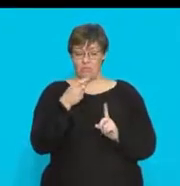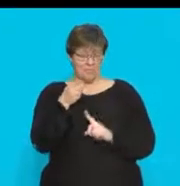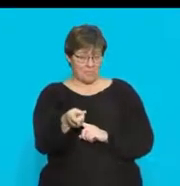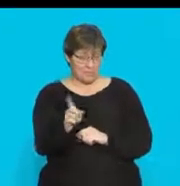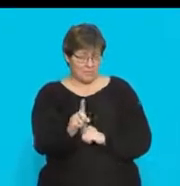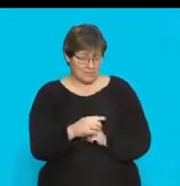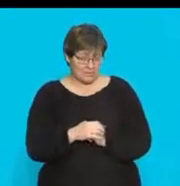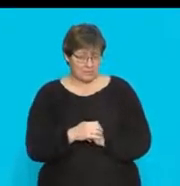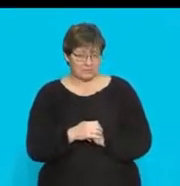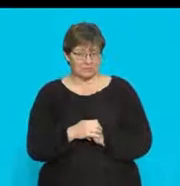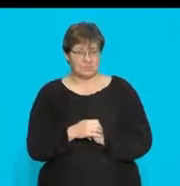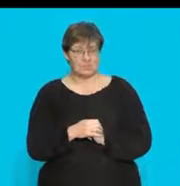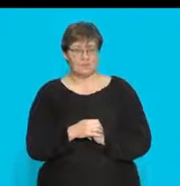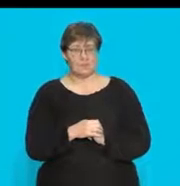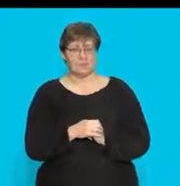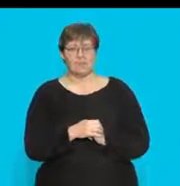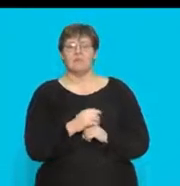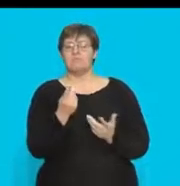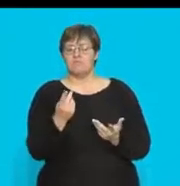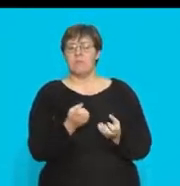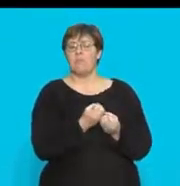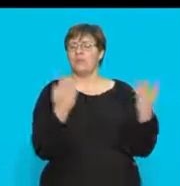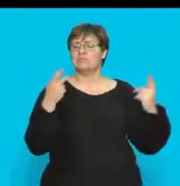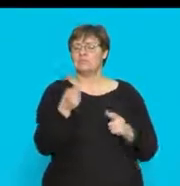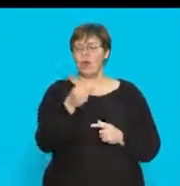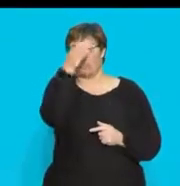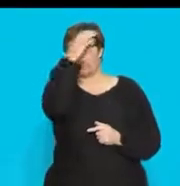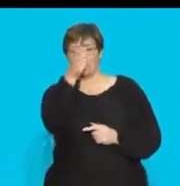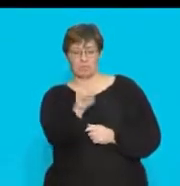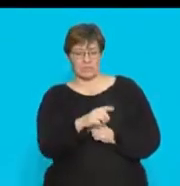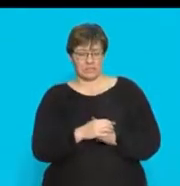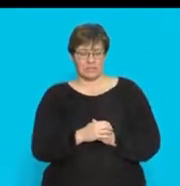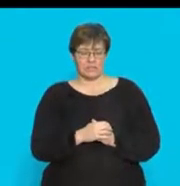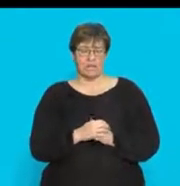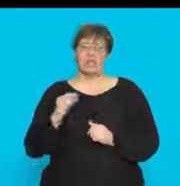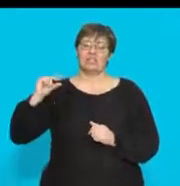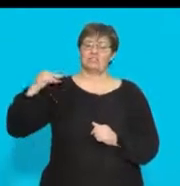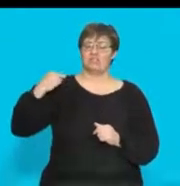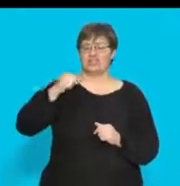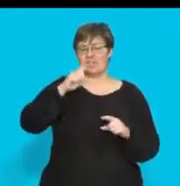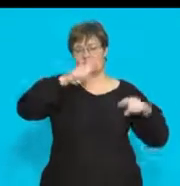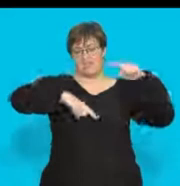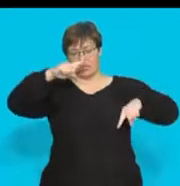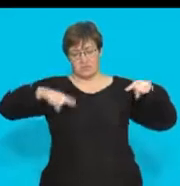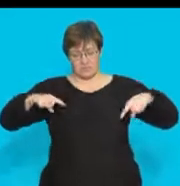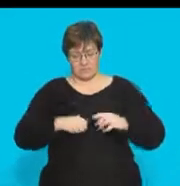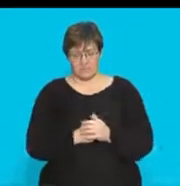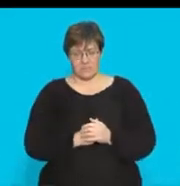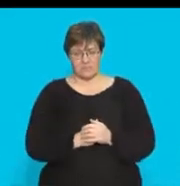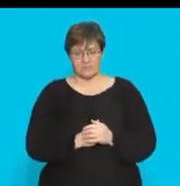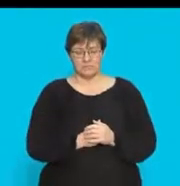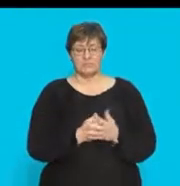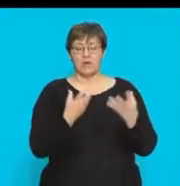the advantages are mostly about this concept of genetic variation. When we